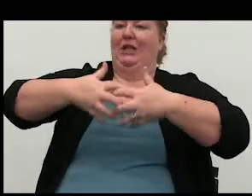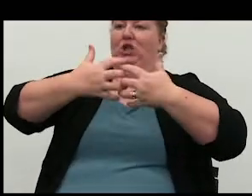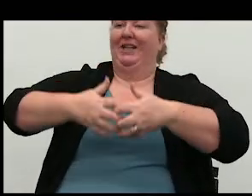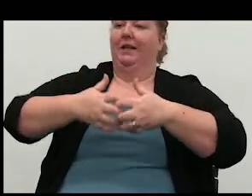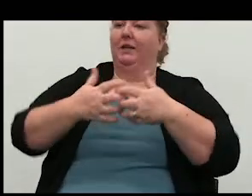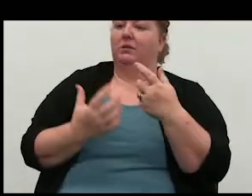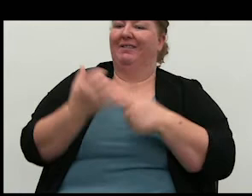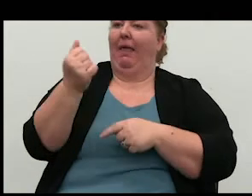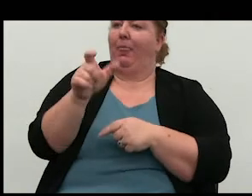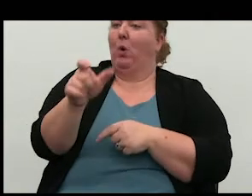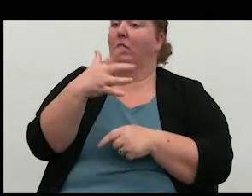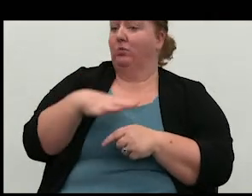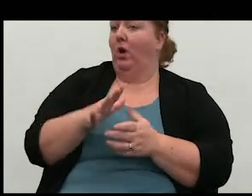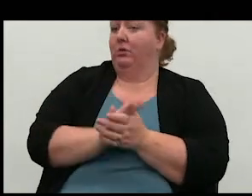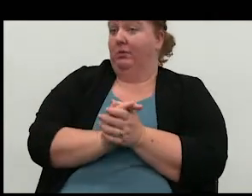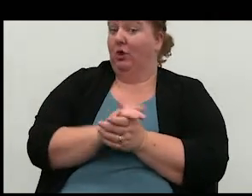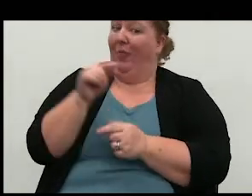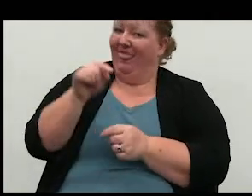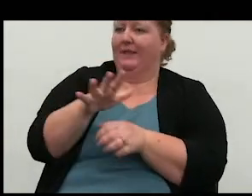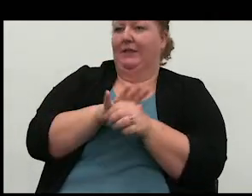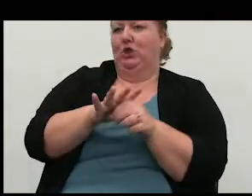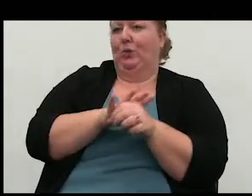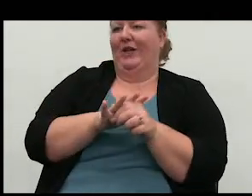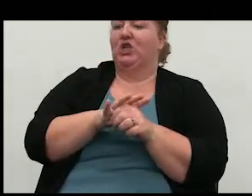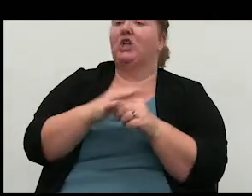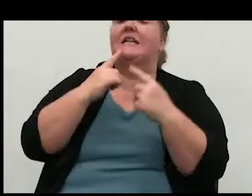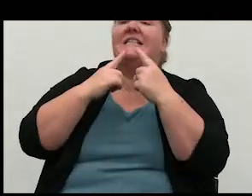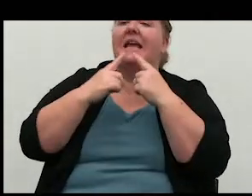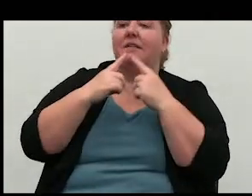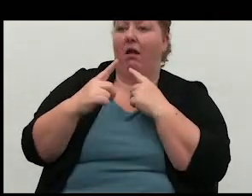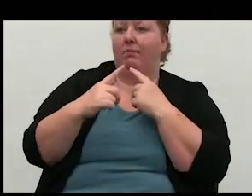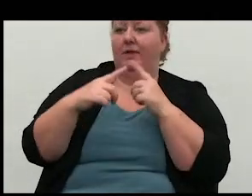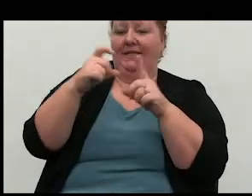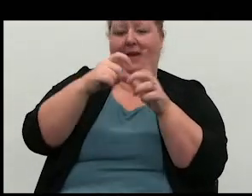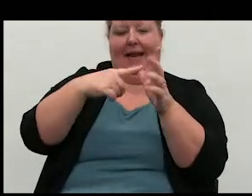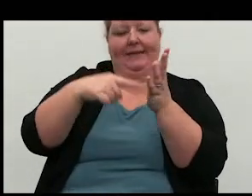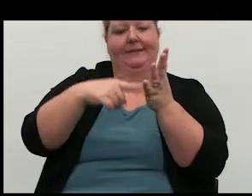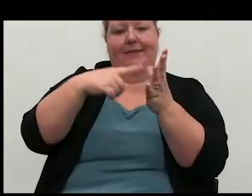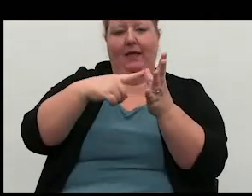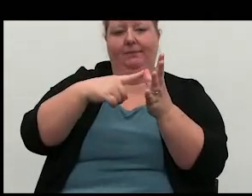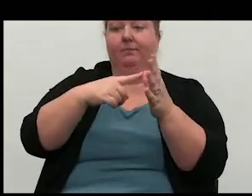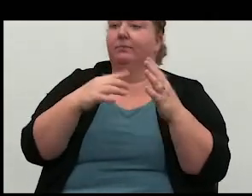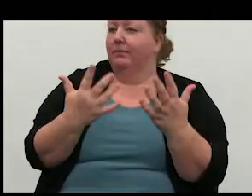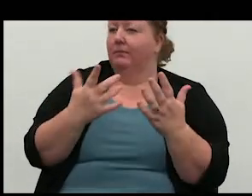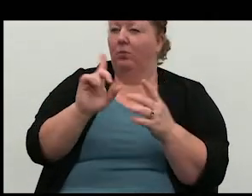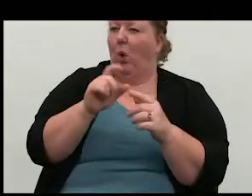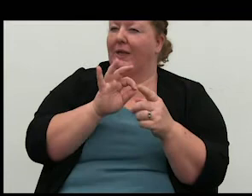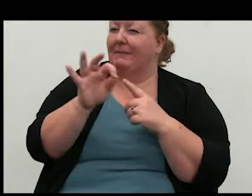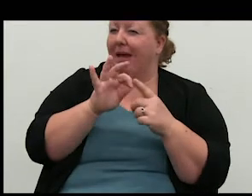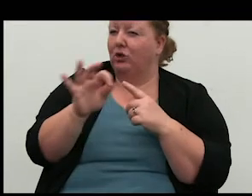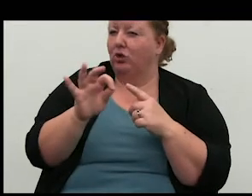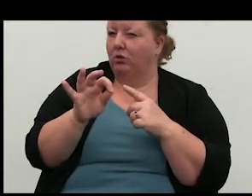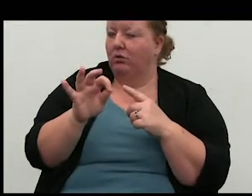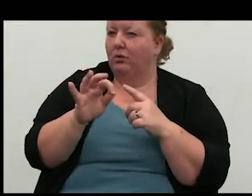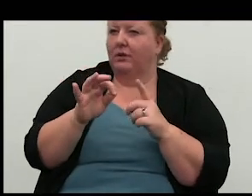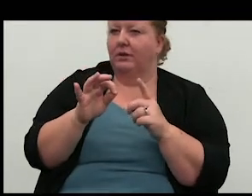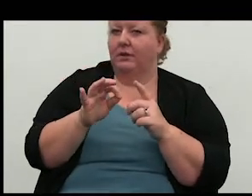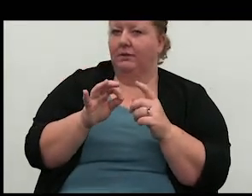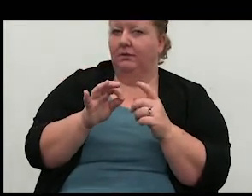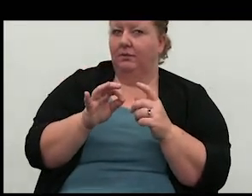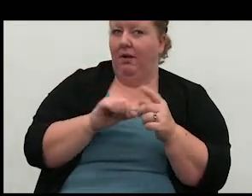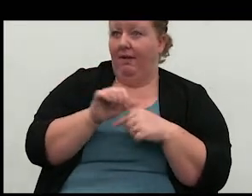get the word you wanted. In this case, data. So, what's special about big data, apart from being